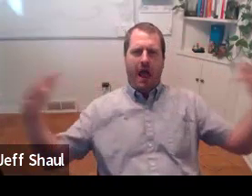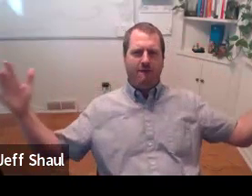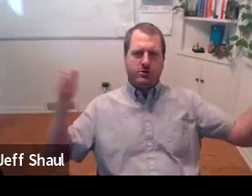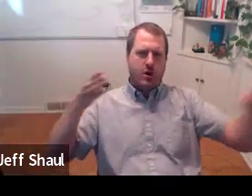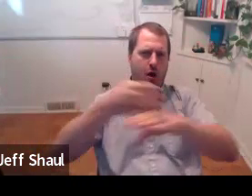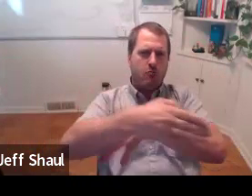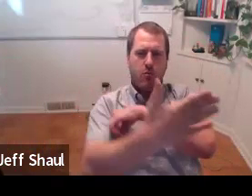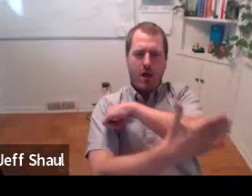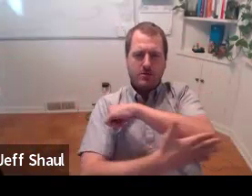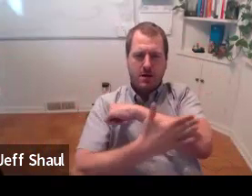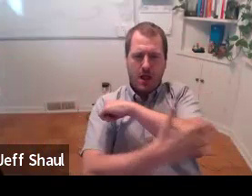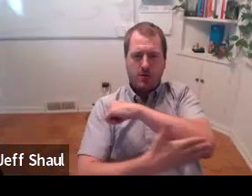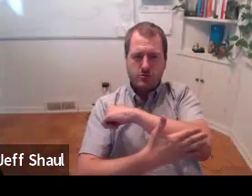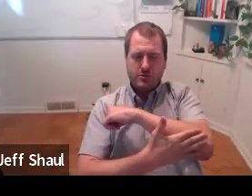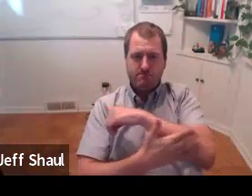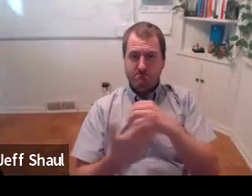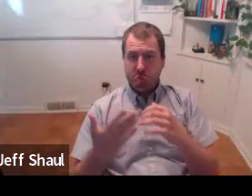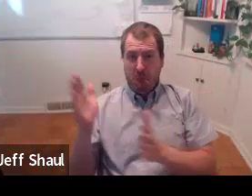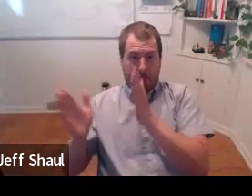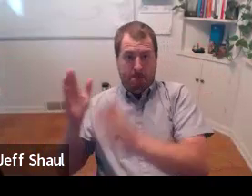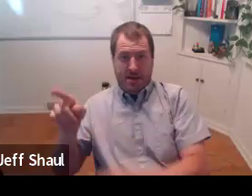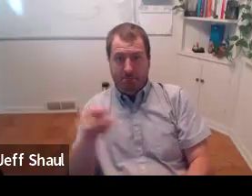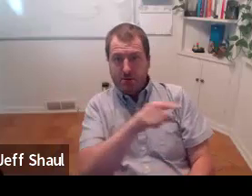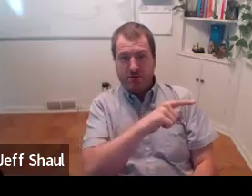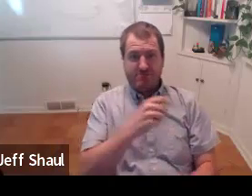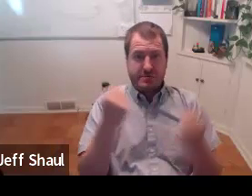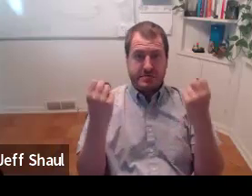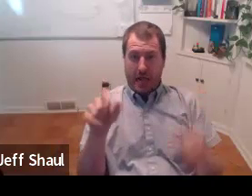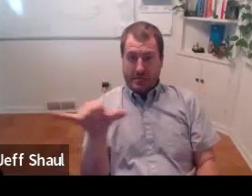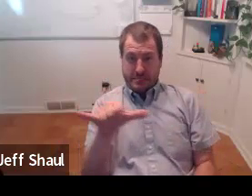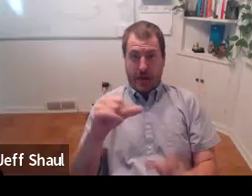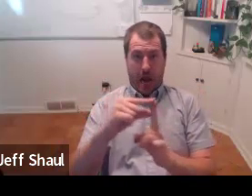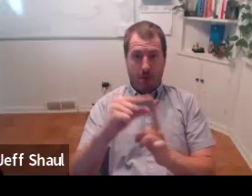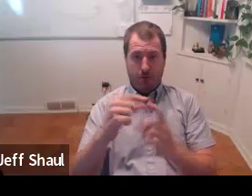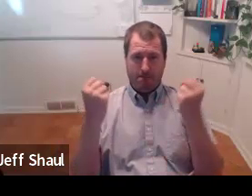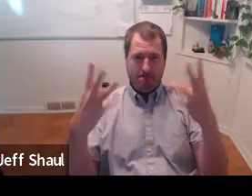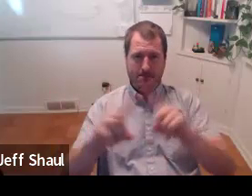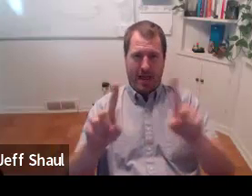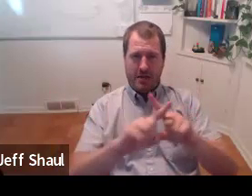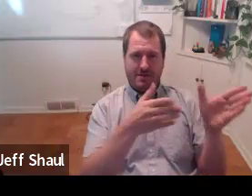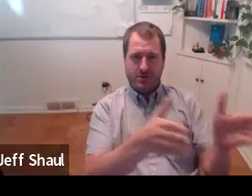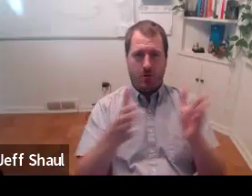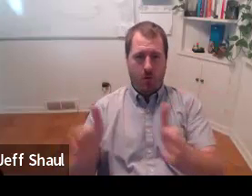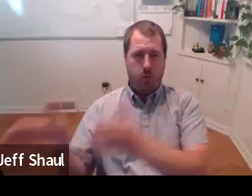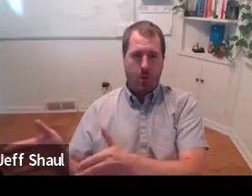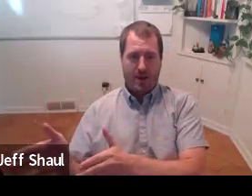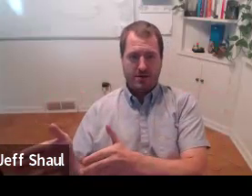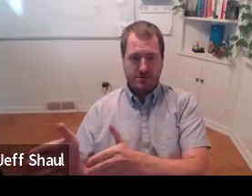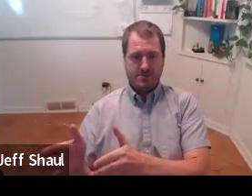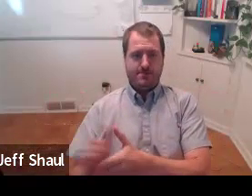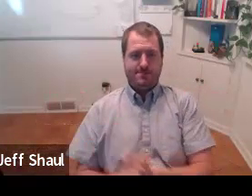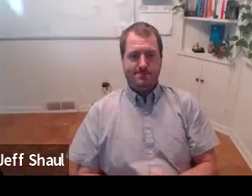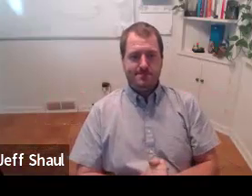language is just so diverse across the nation, in the country. People sign the same word many